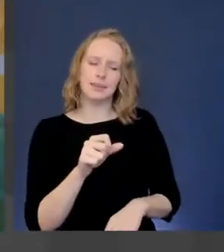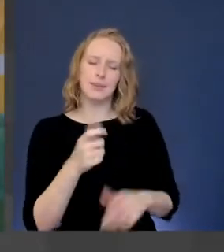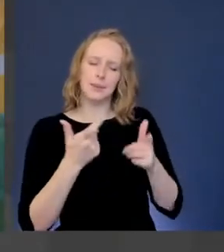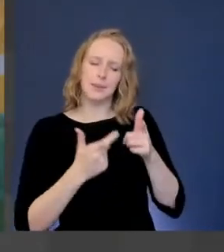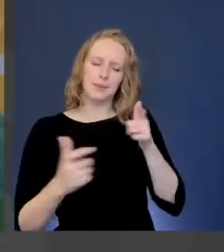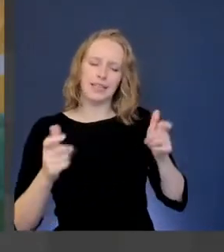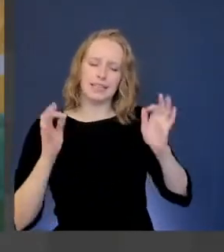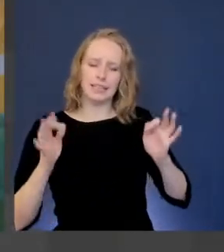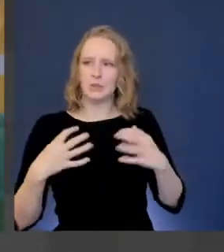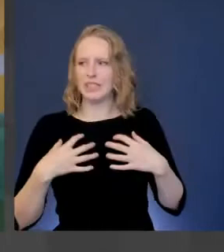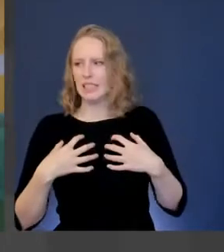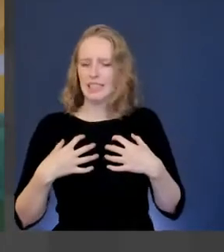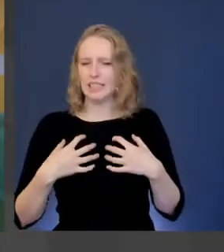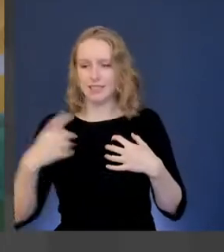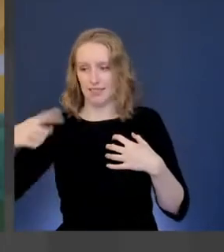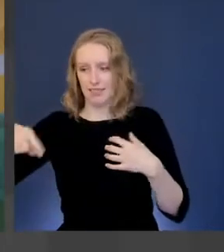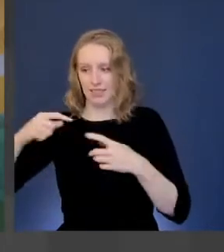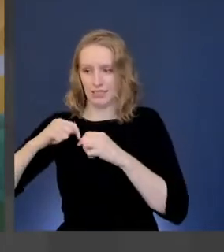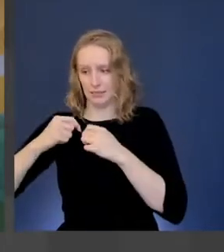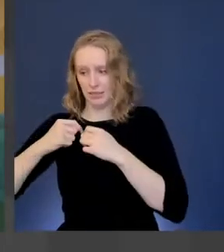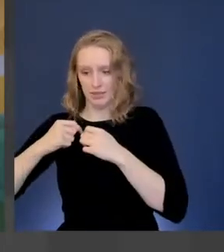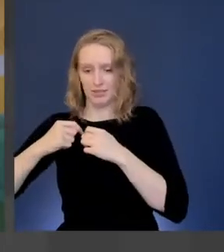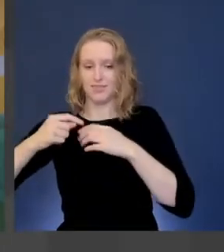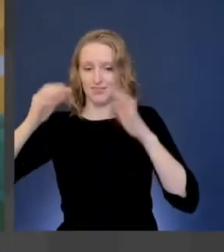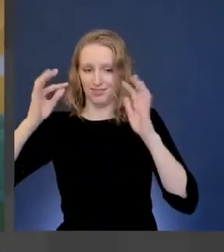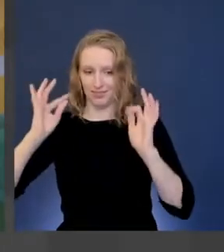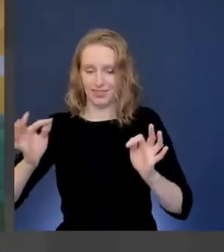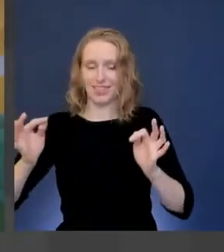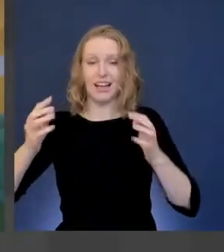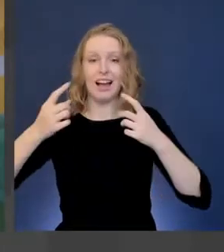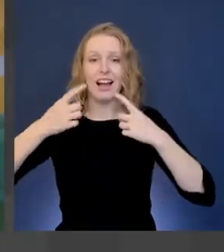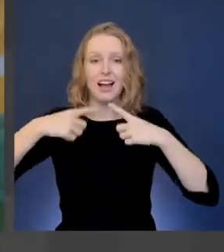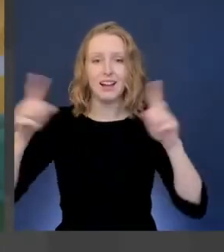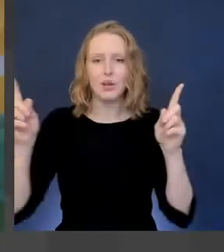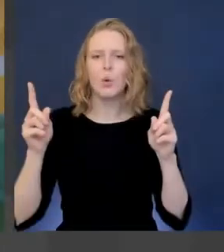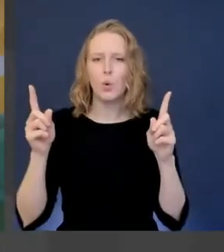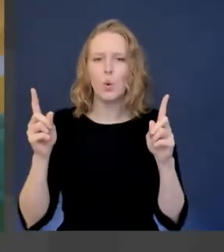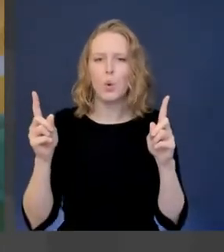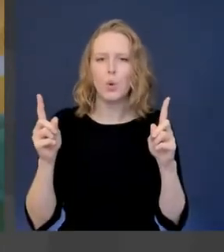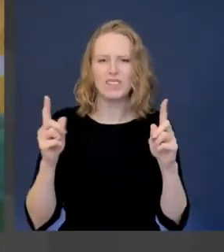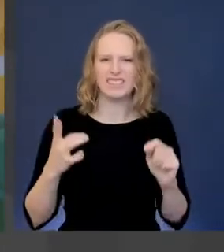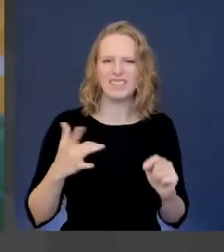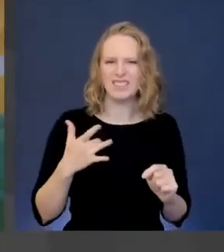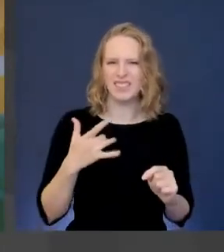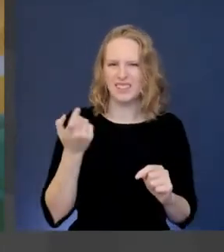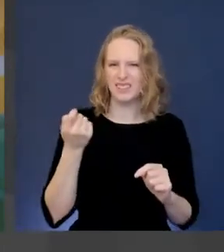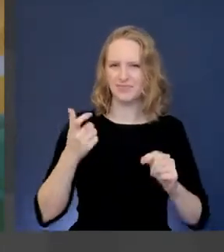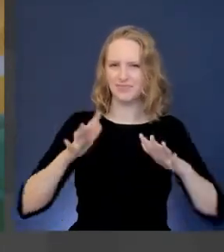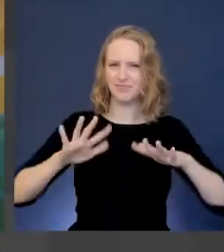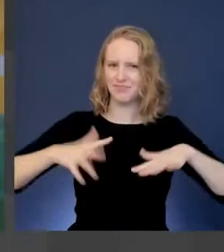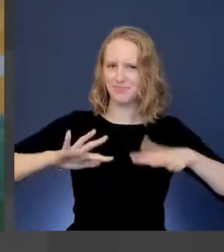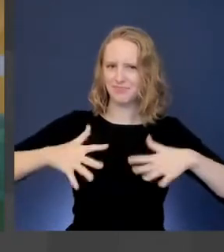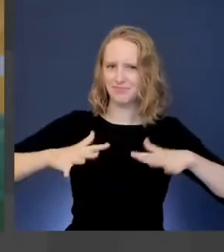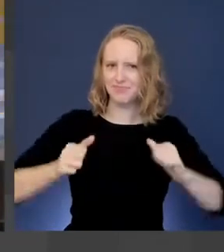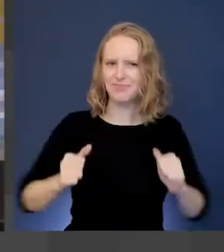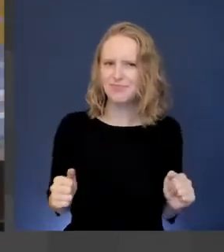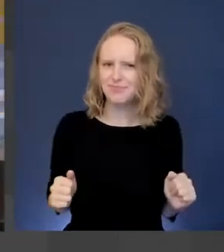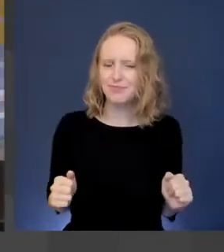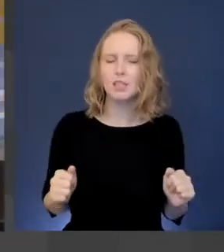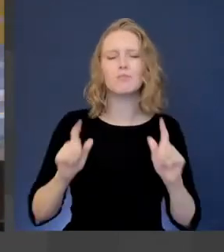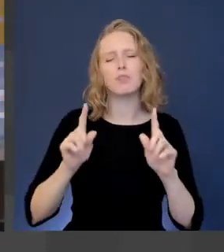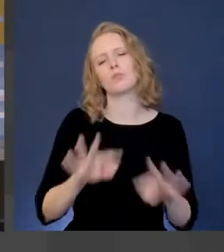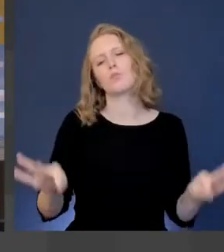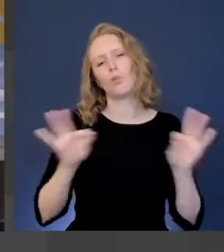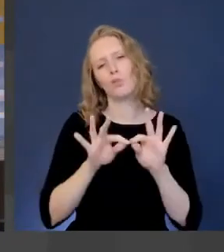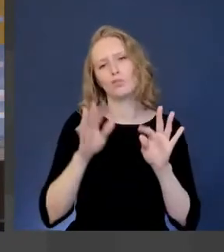together as a team. But yes, when it was time to announce it, it was quite scary But we thought the best thing is just to be transparent,